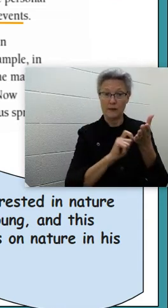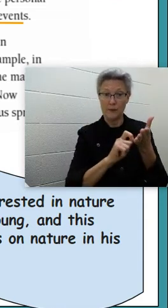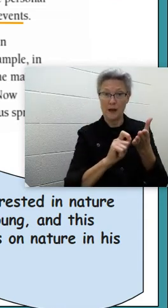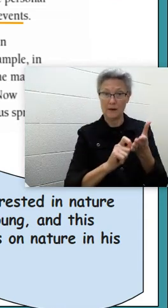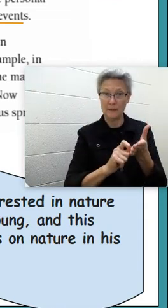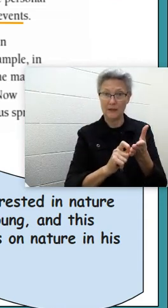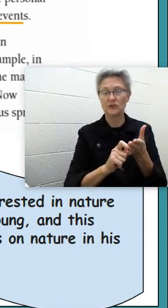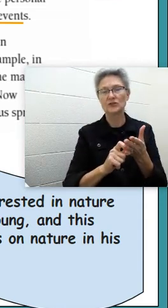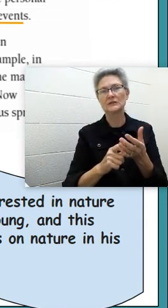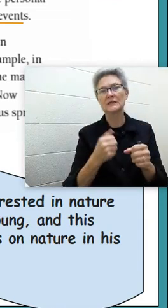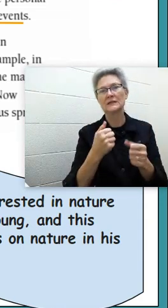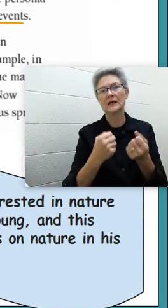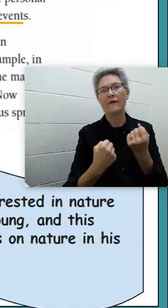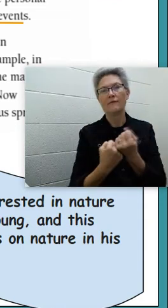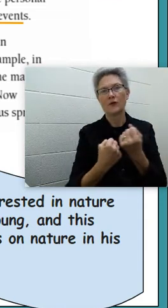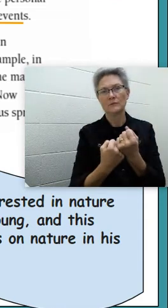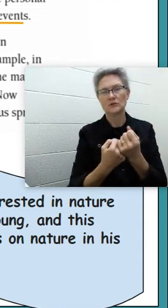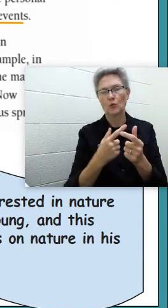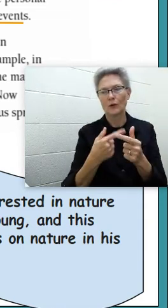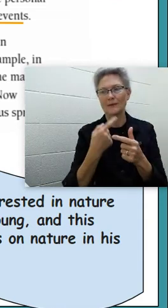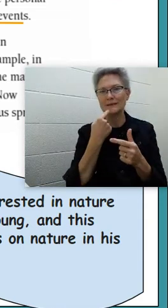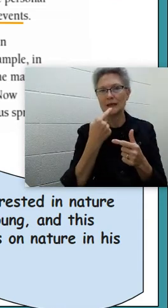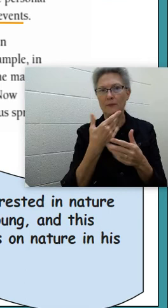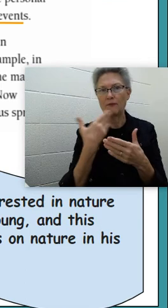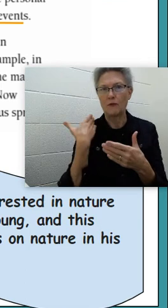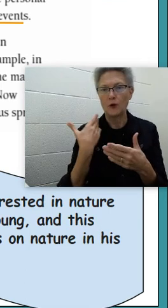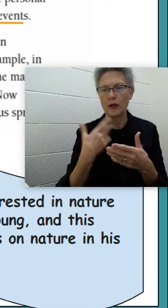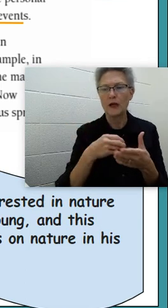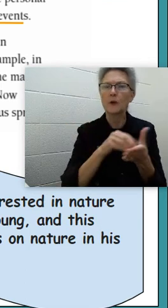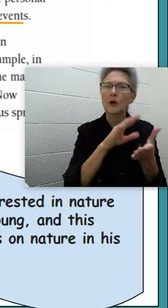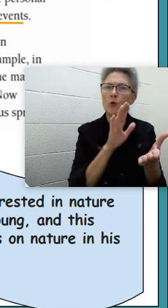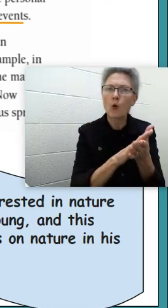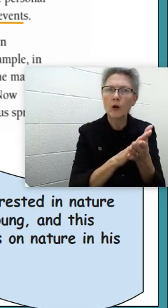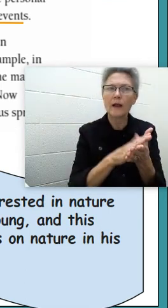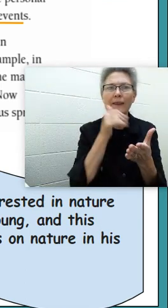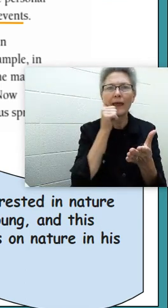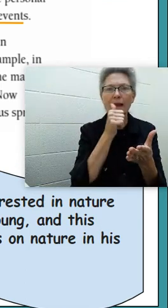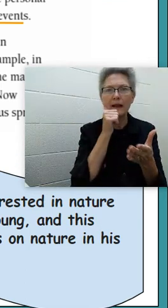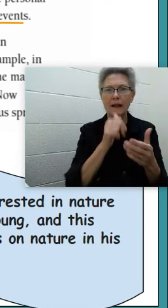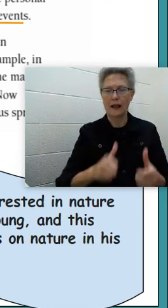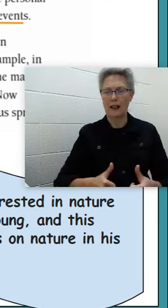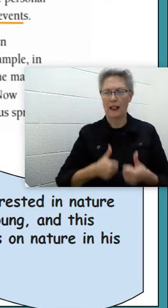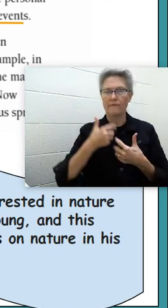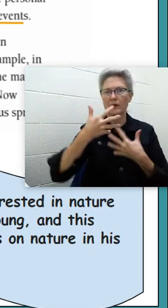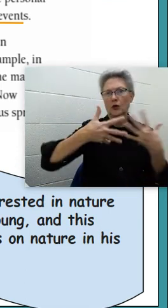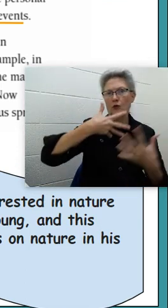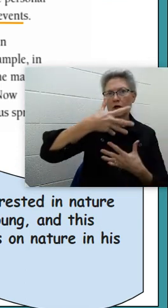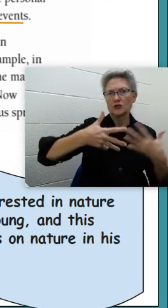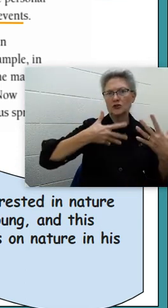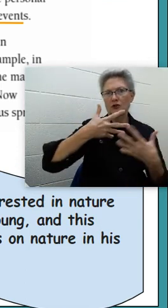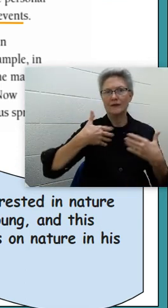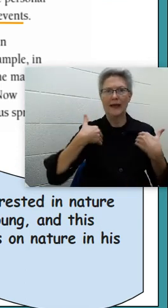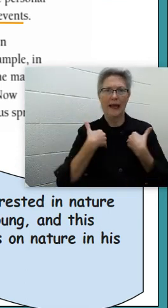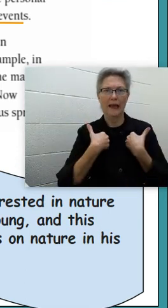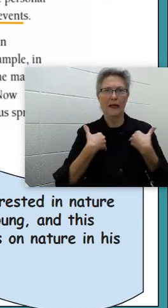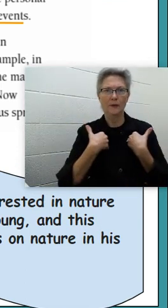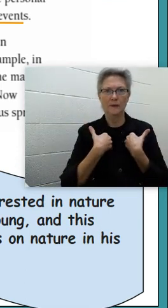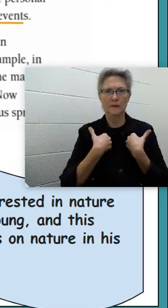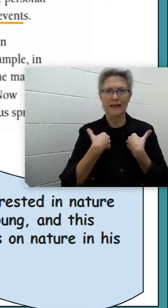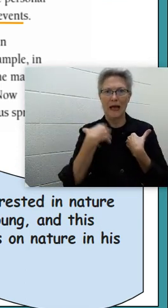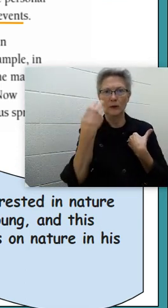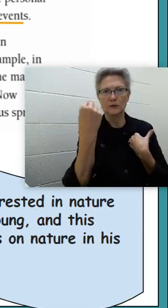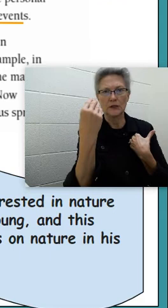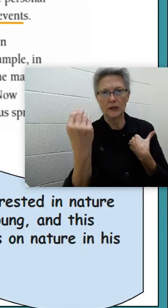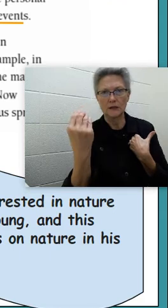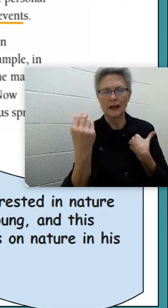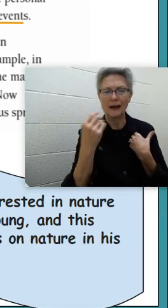stated previously. The fact that he just recorded the daily lives and interactions of his animal neighbors. And I'm